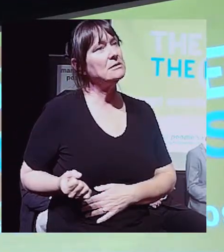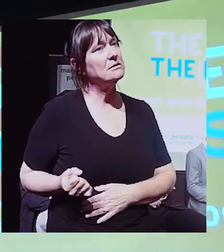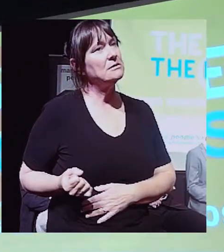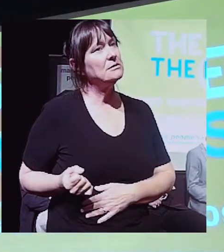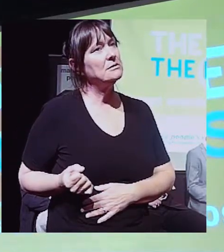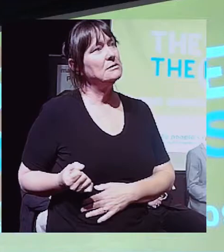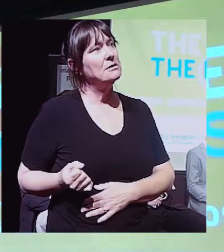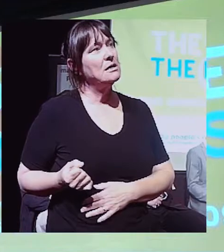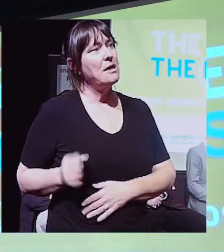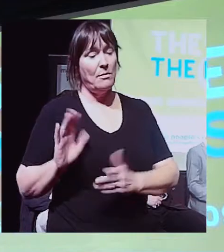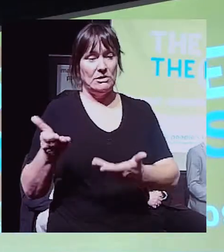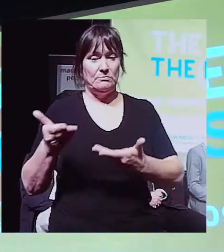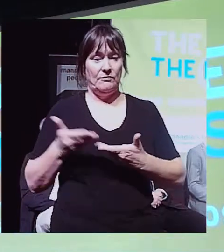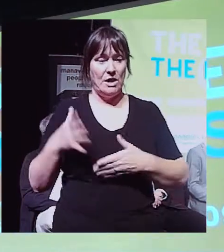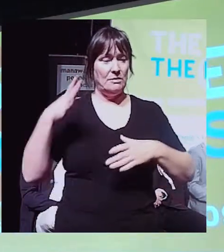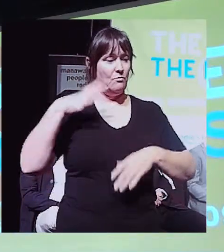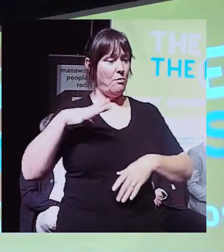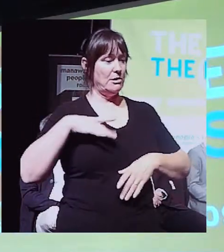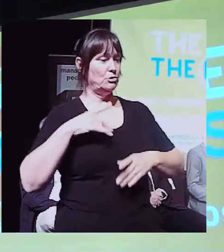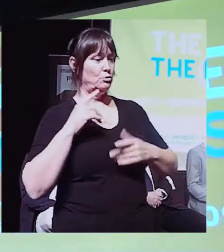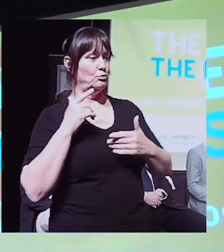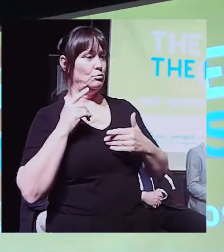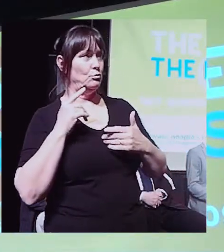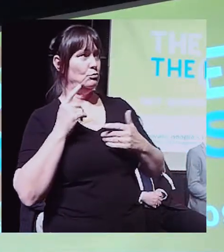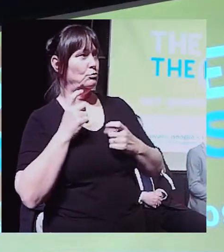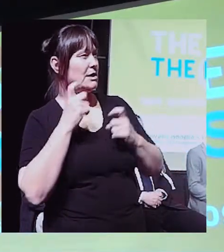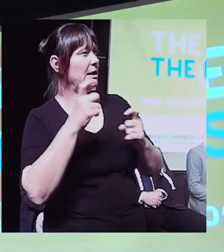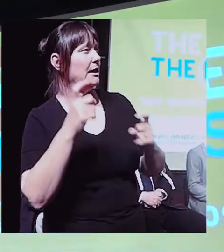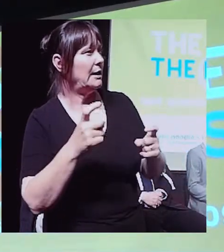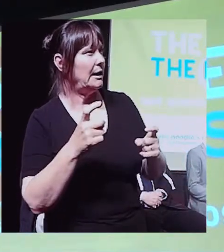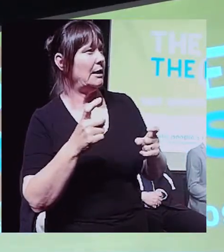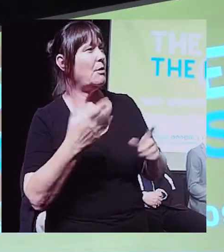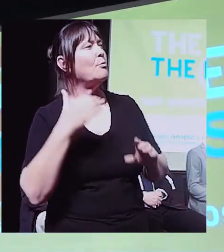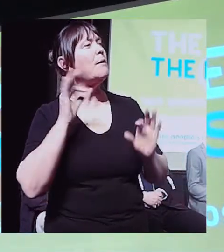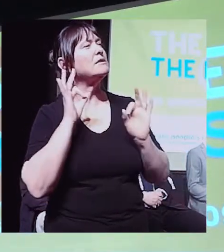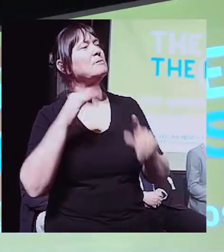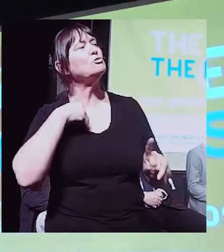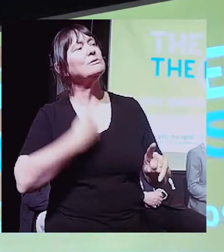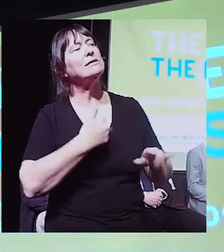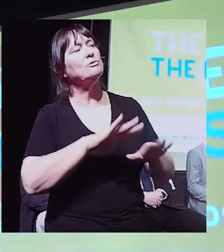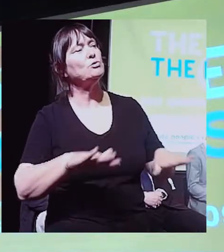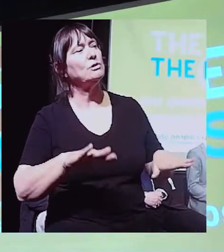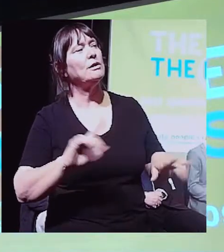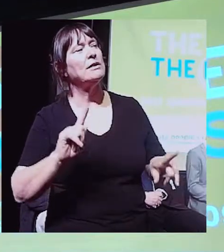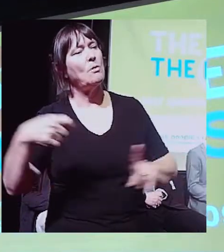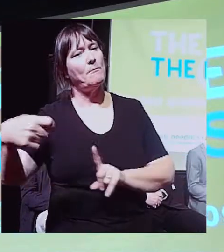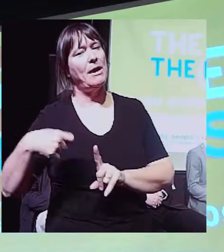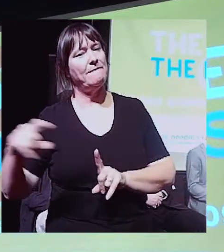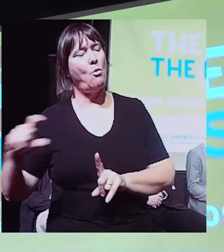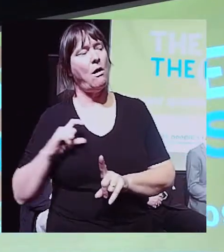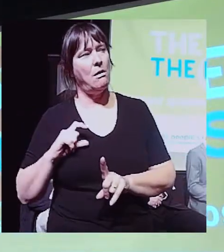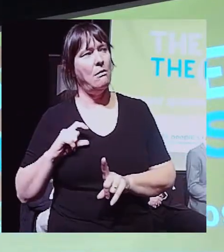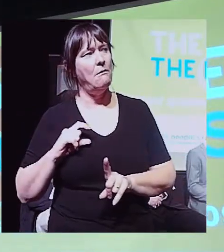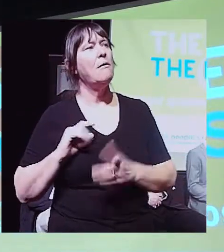was for women to take care and to special needs for children. That's what it was for. And you were able